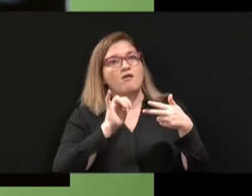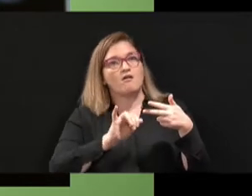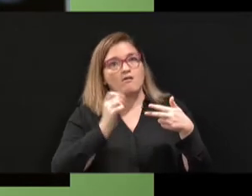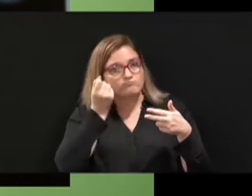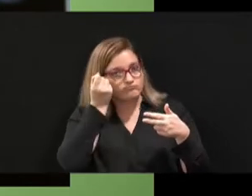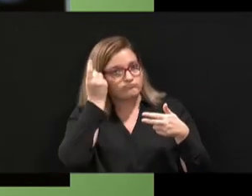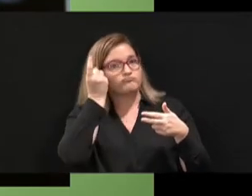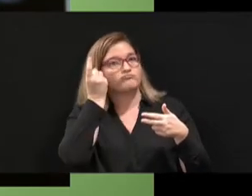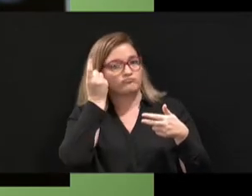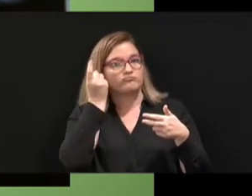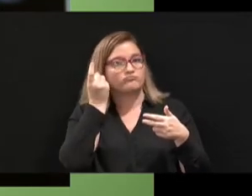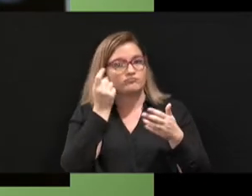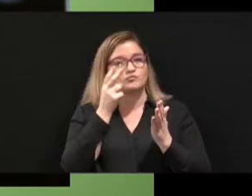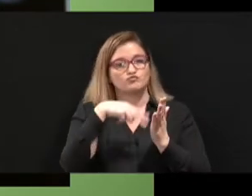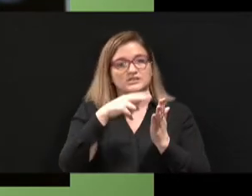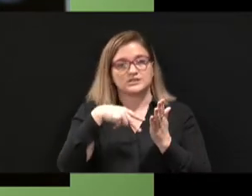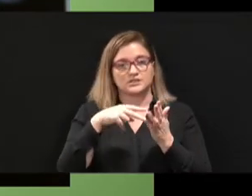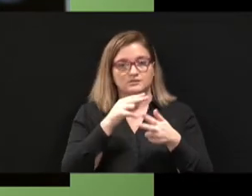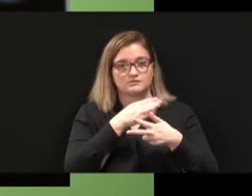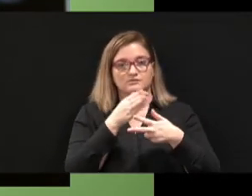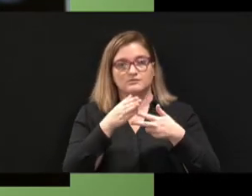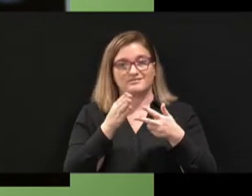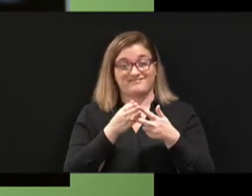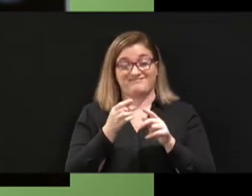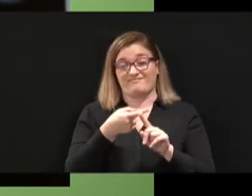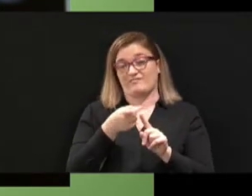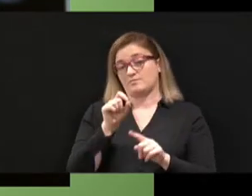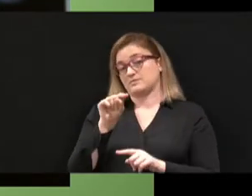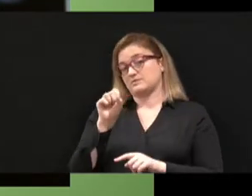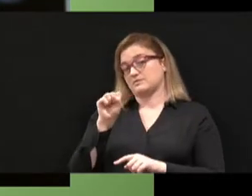and reading. This came out of Tufts University.